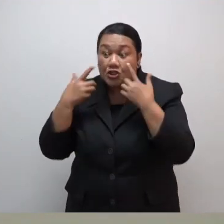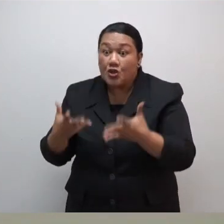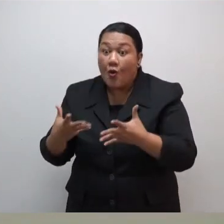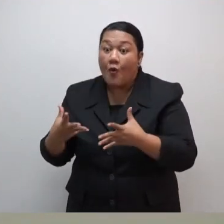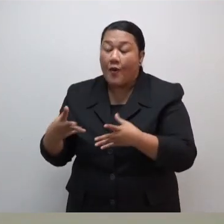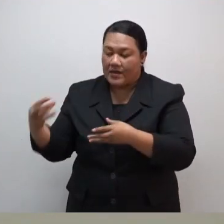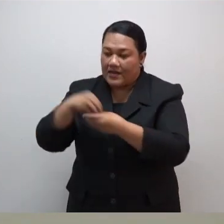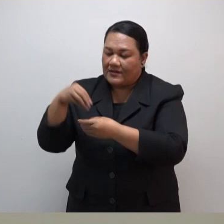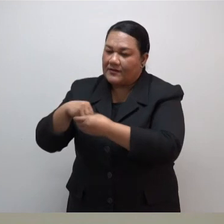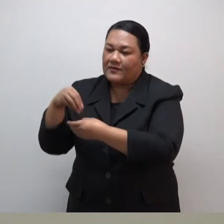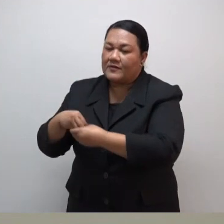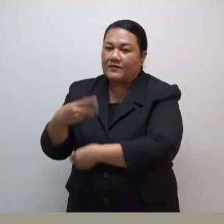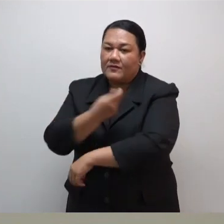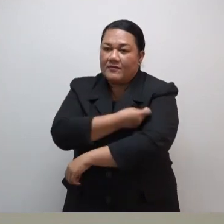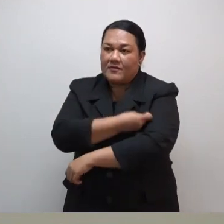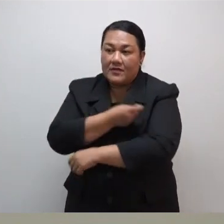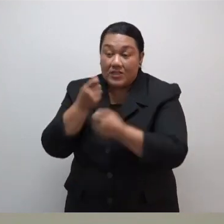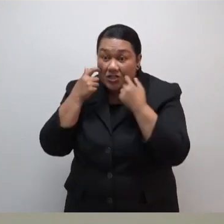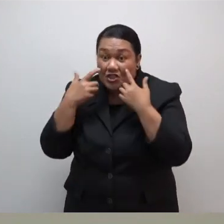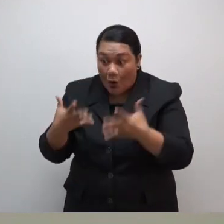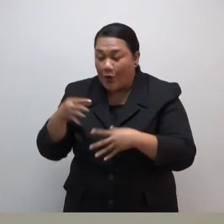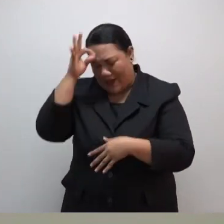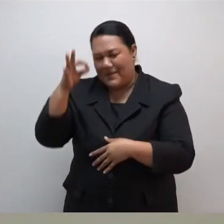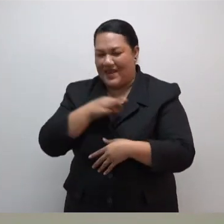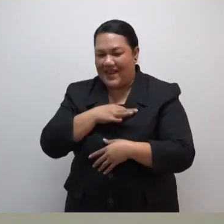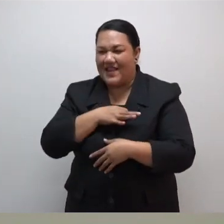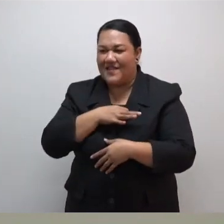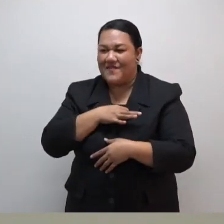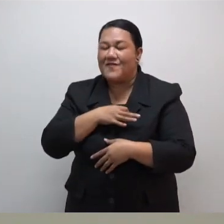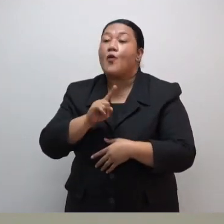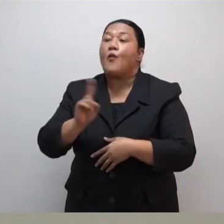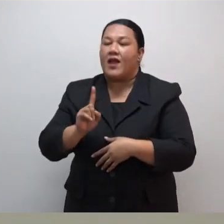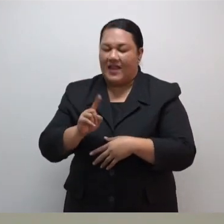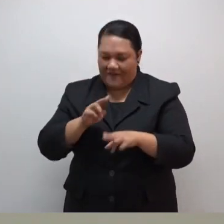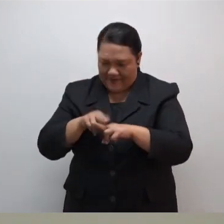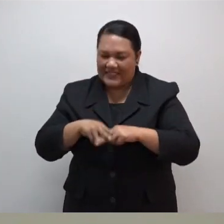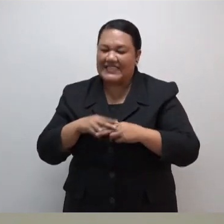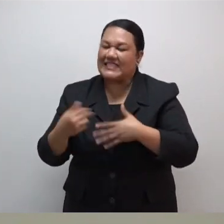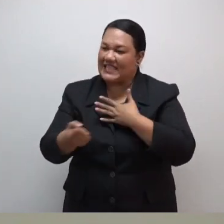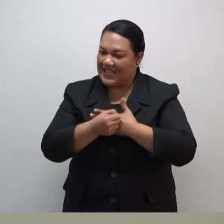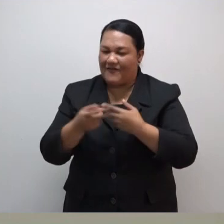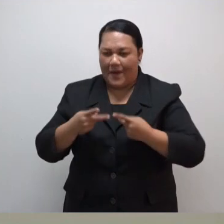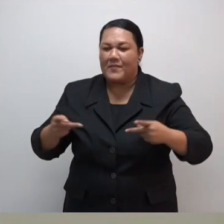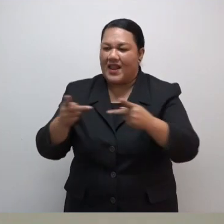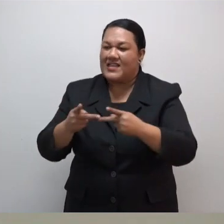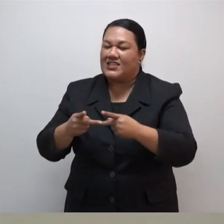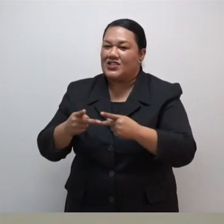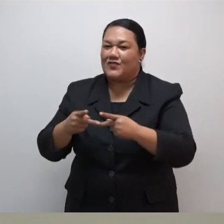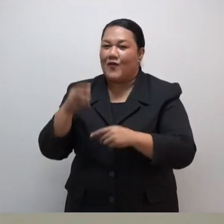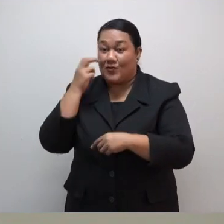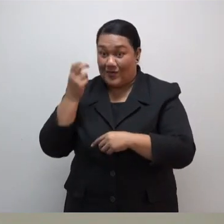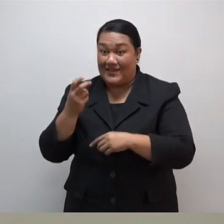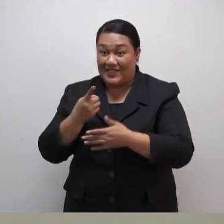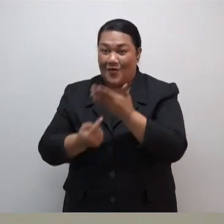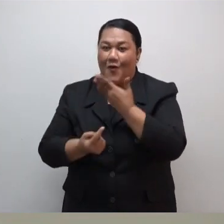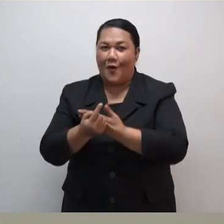achieve our target, indicates that they believe that Fiji would be a safe place to take Australian tourists to. And so